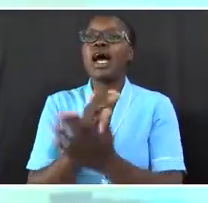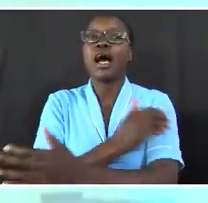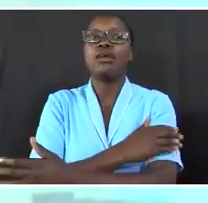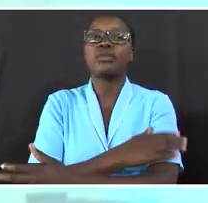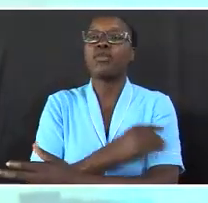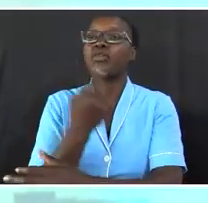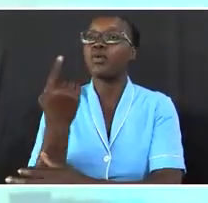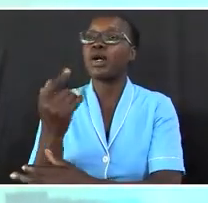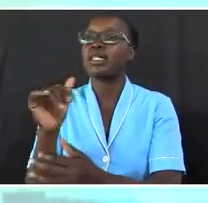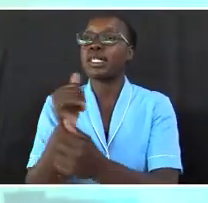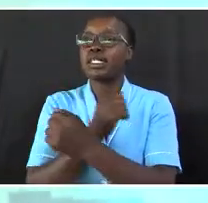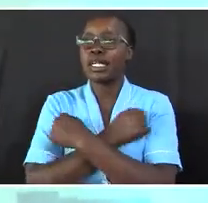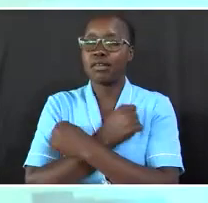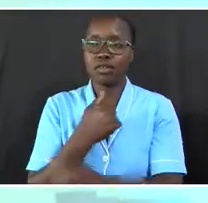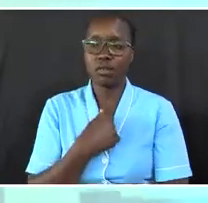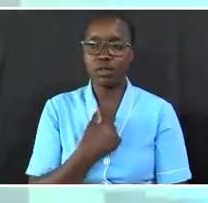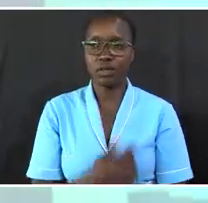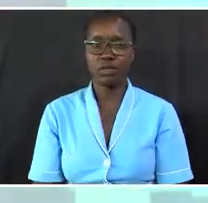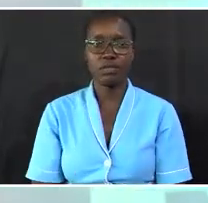that loves me.